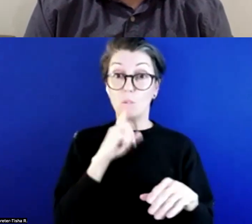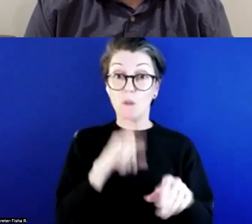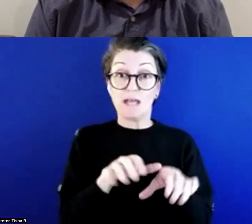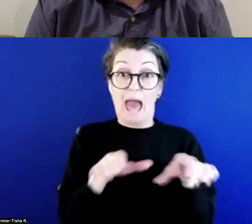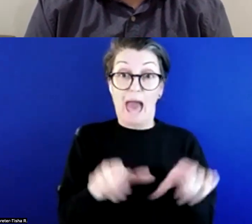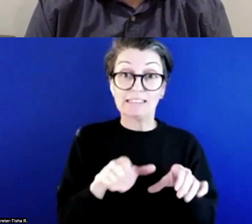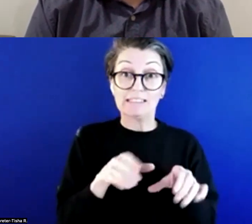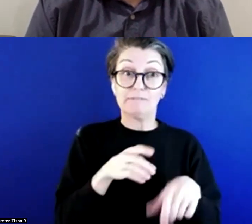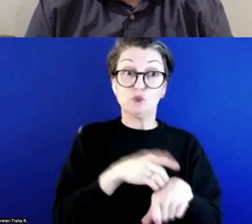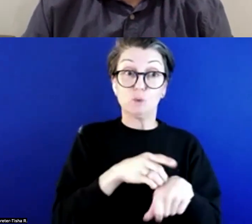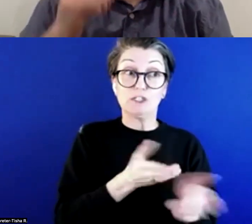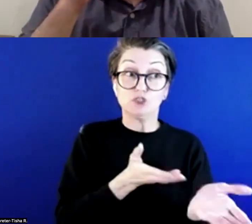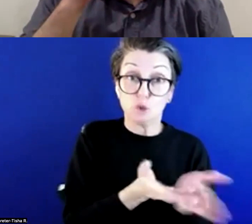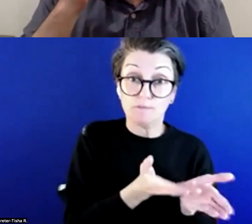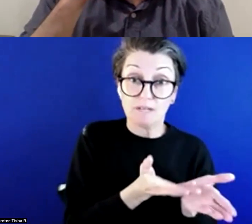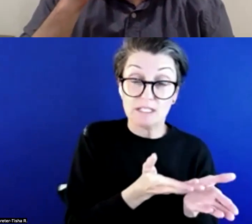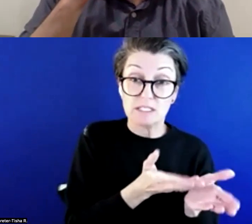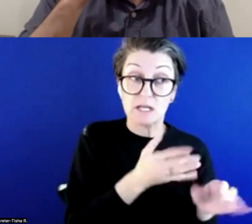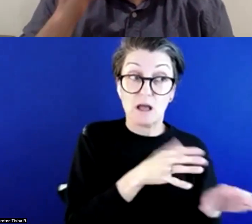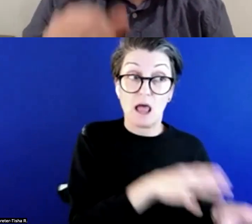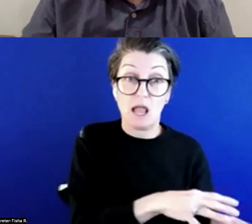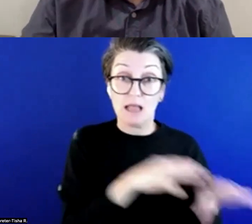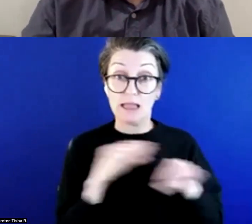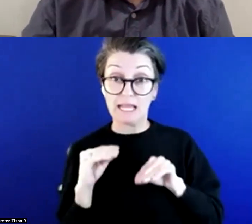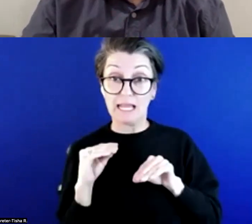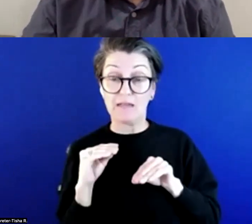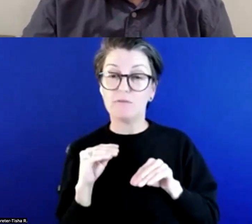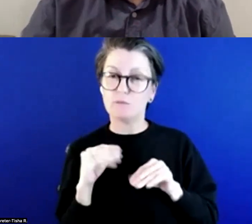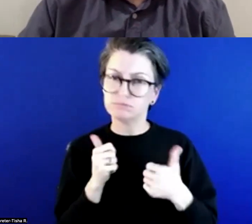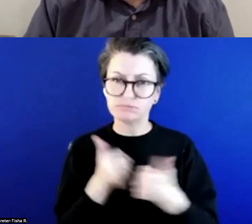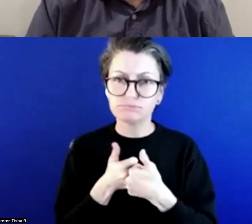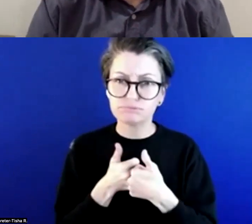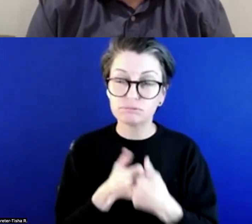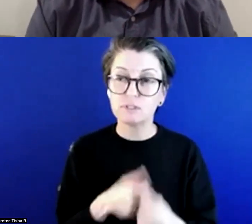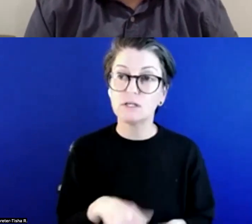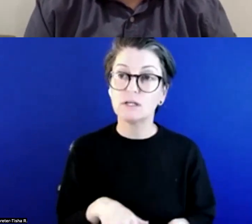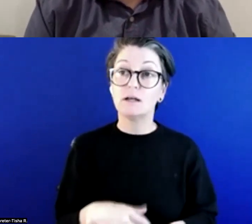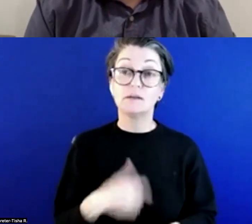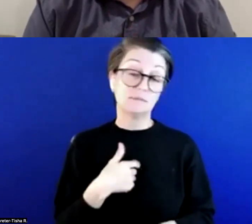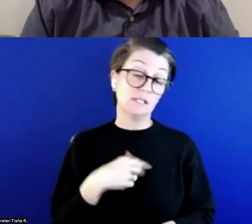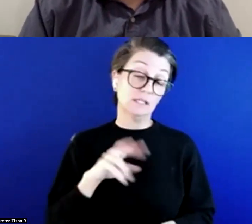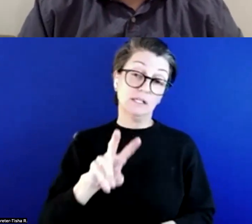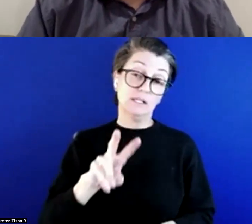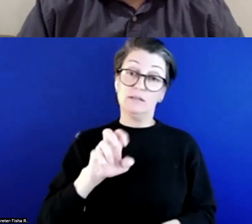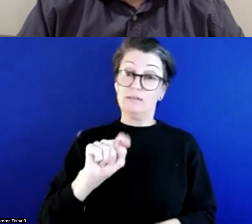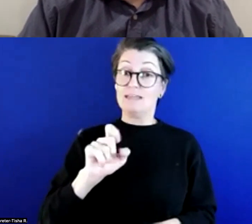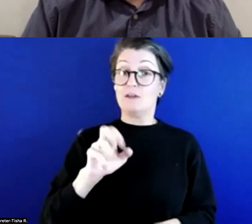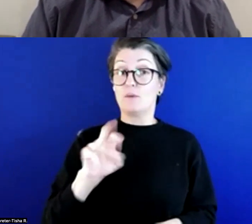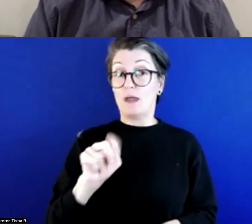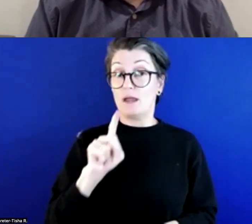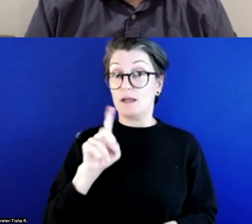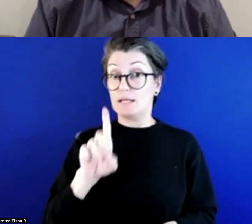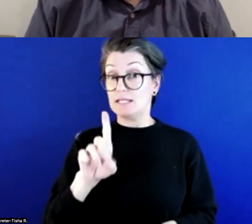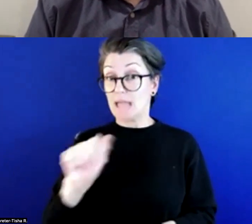challenging. For me, I think being a disabled veteran, which is honestly kind of tough for me to say. I don't